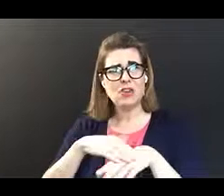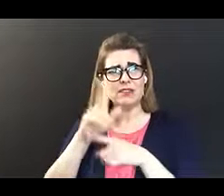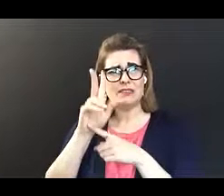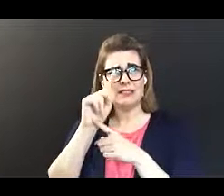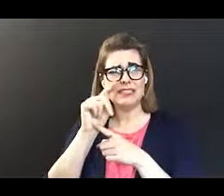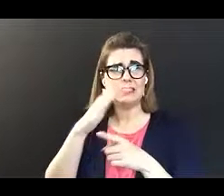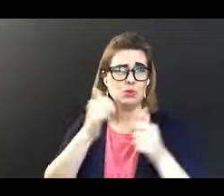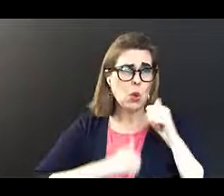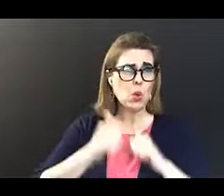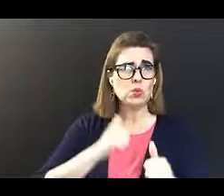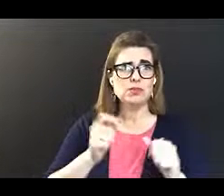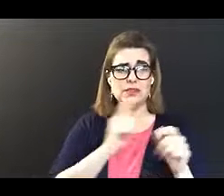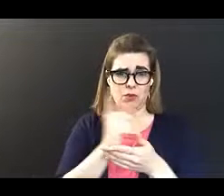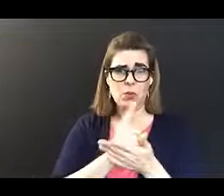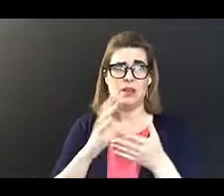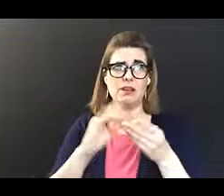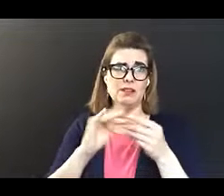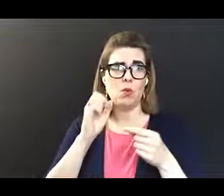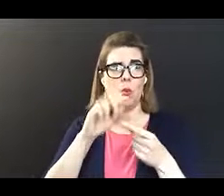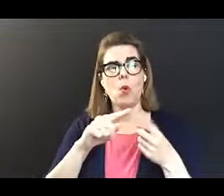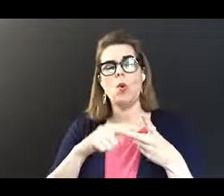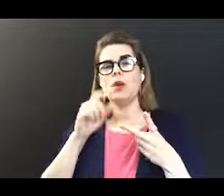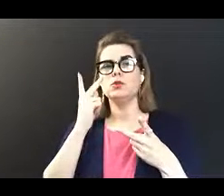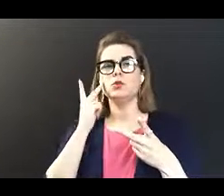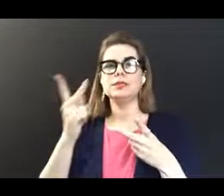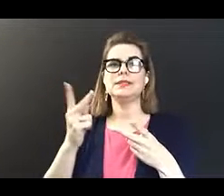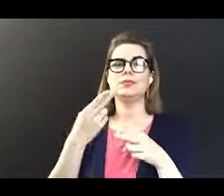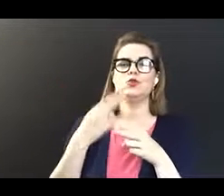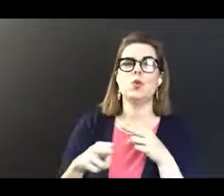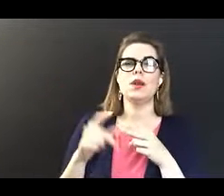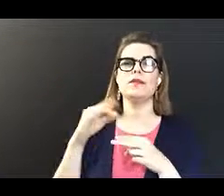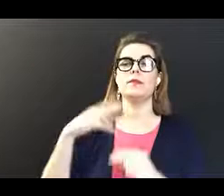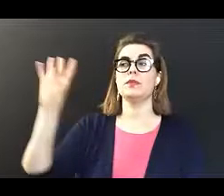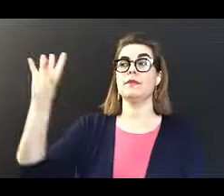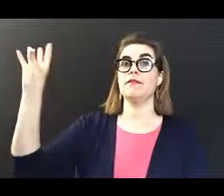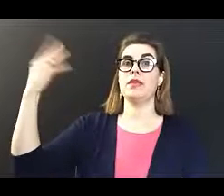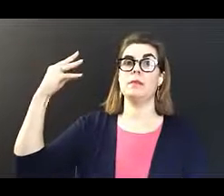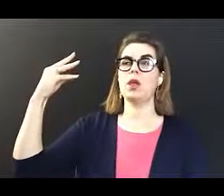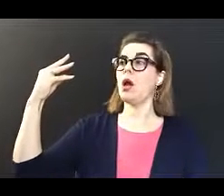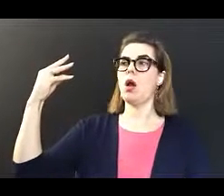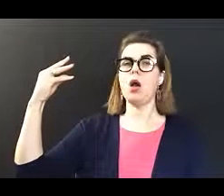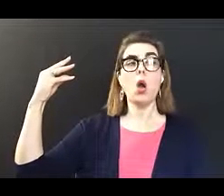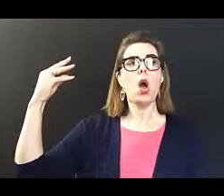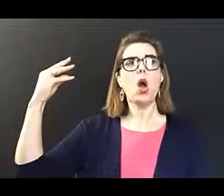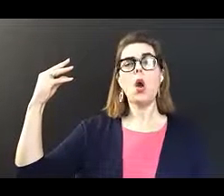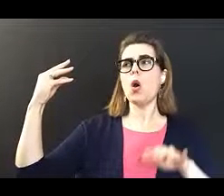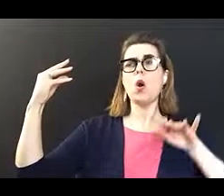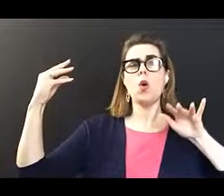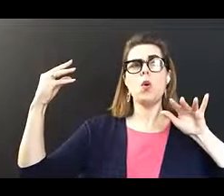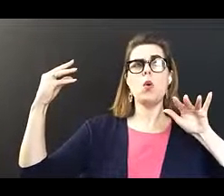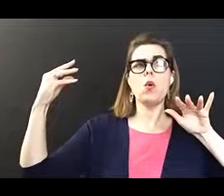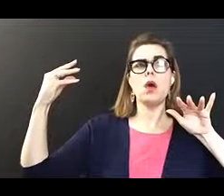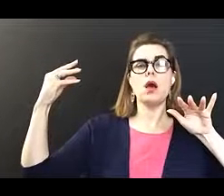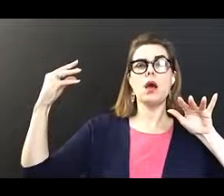they're, being filmed, and they don't know they're being filmed. And what do most bystanders do? Nothing.